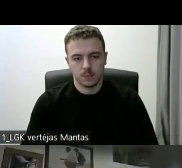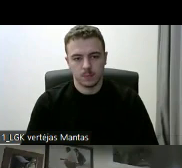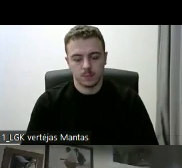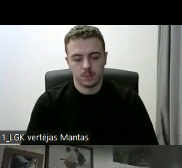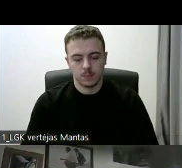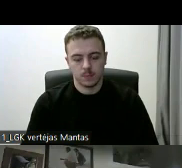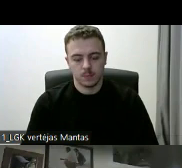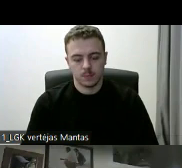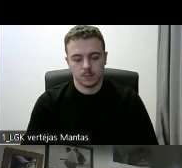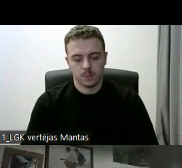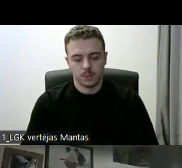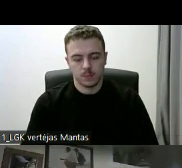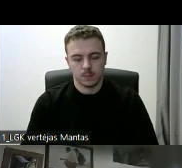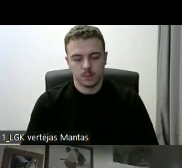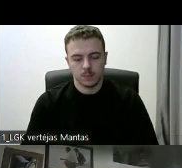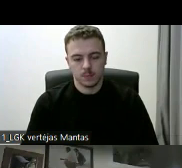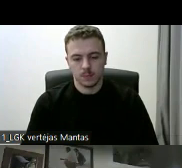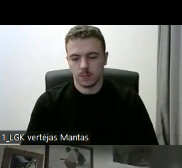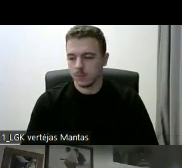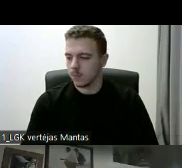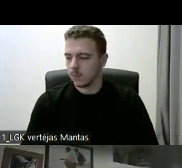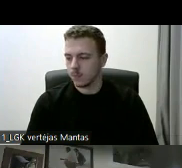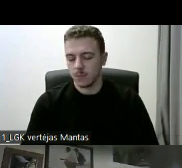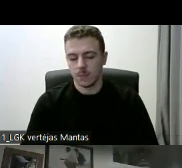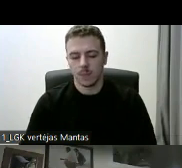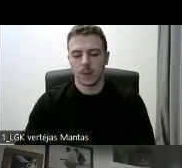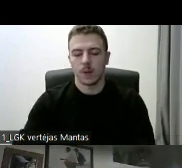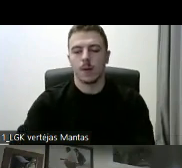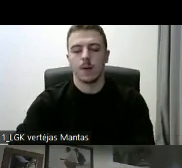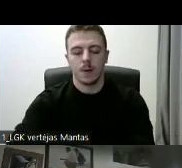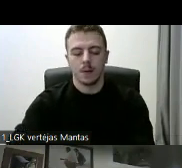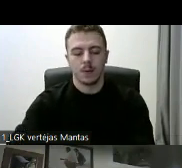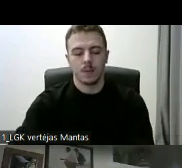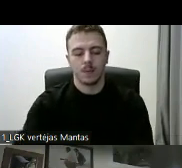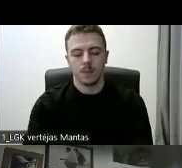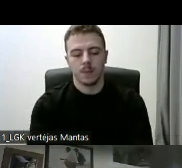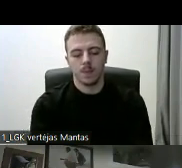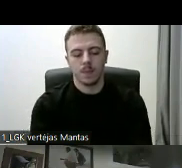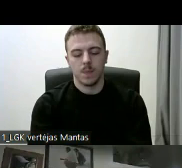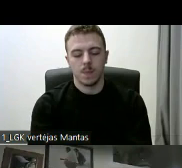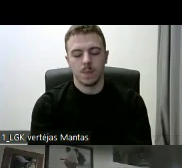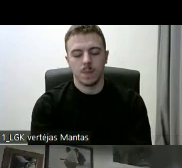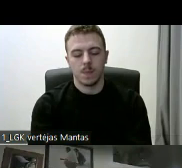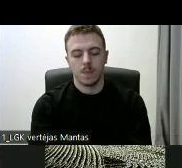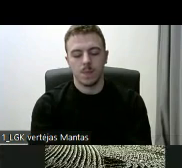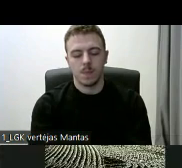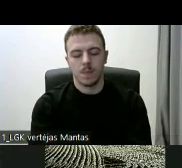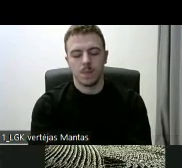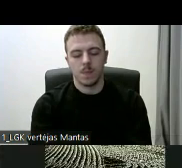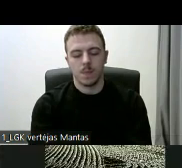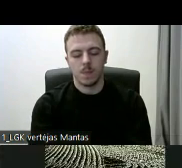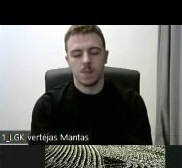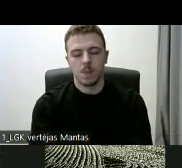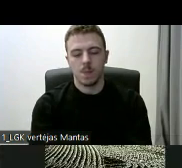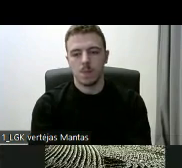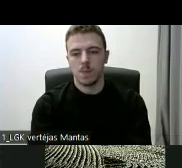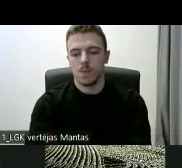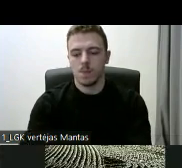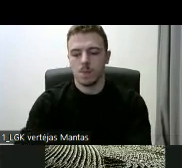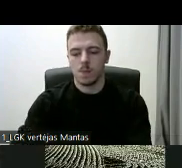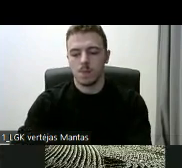understand messages. So that's what we mean by outcomes for communication. We want better citizens who are able